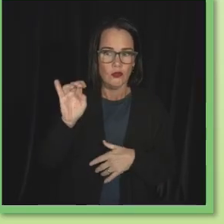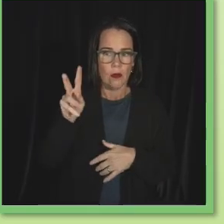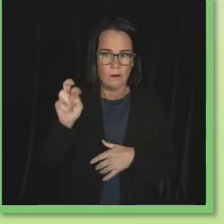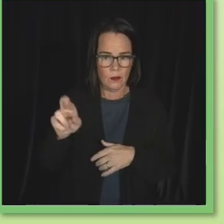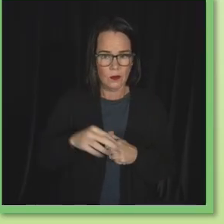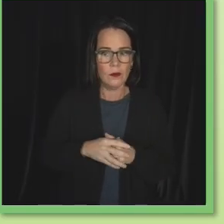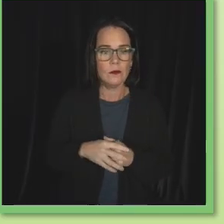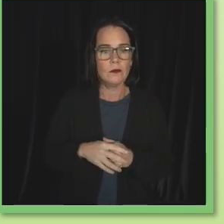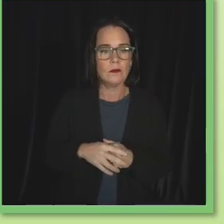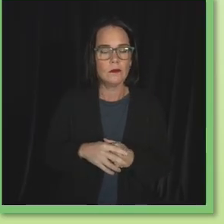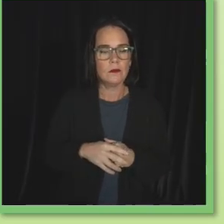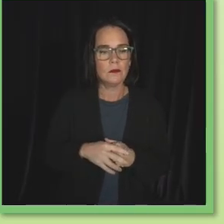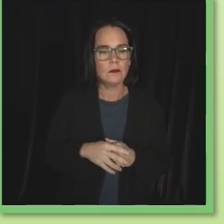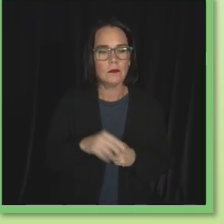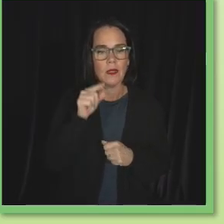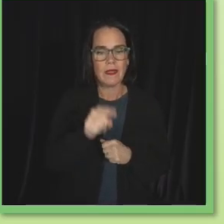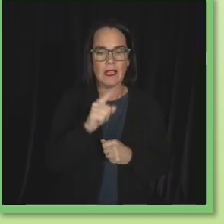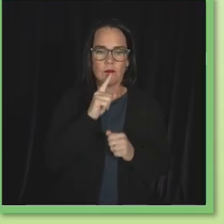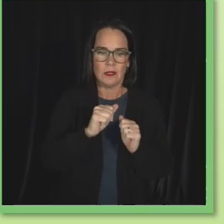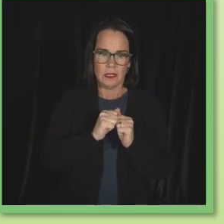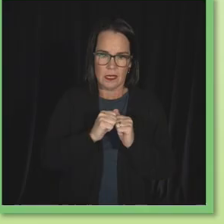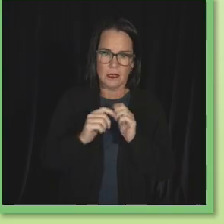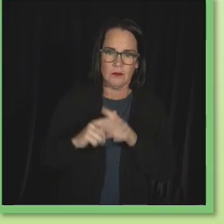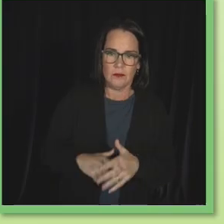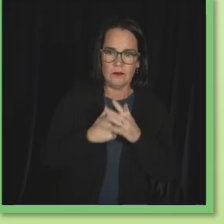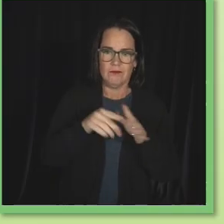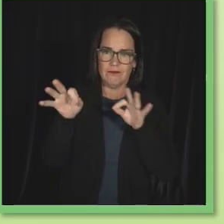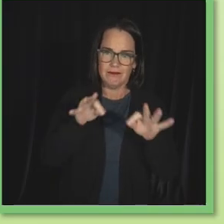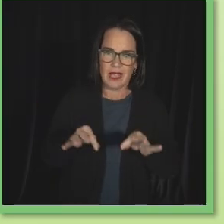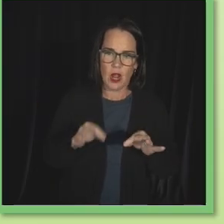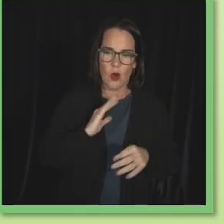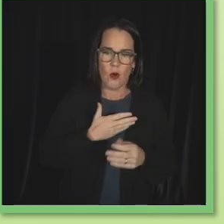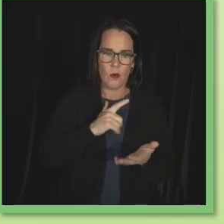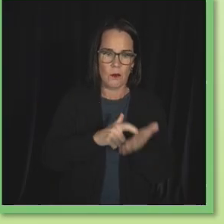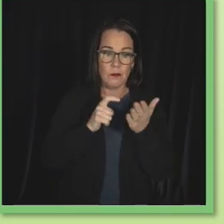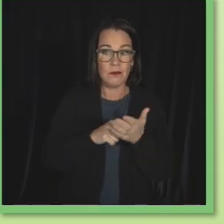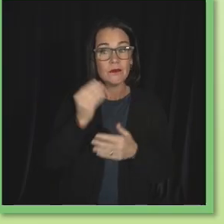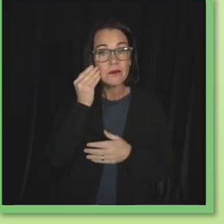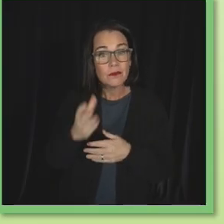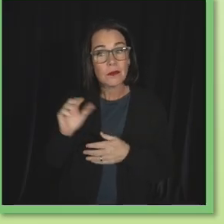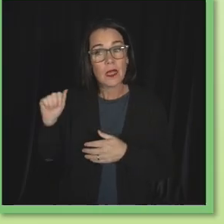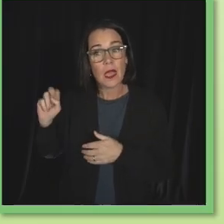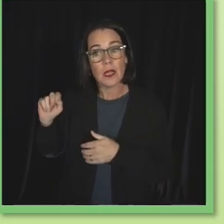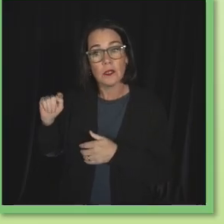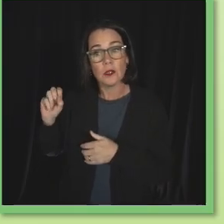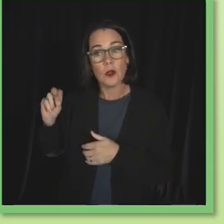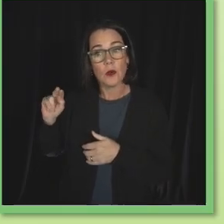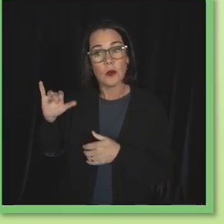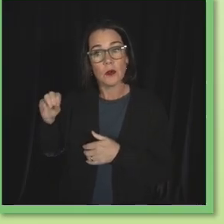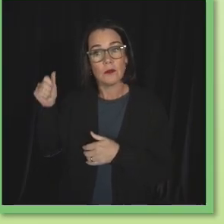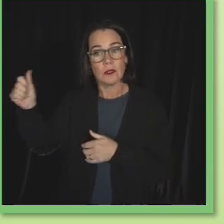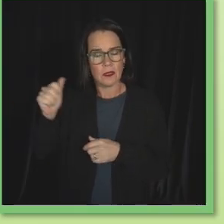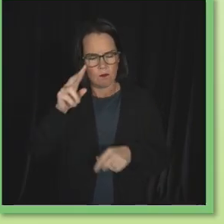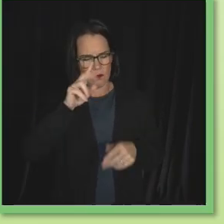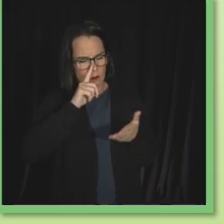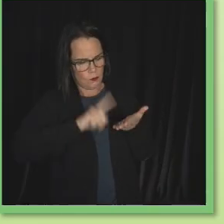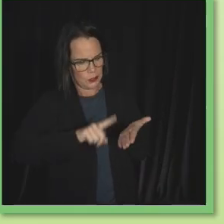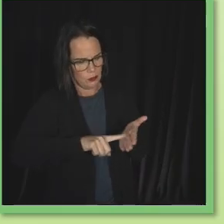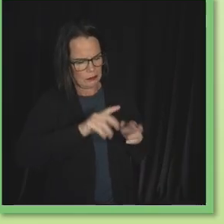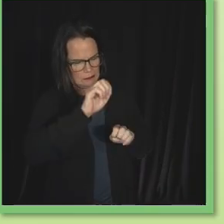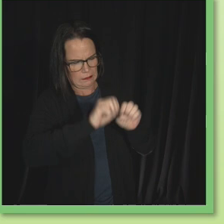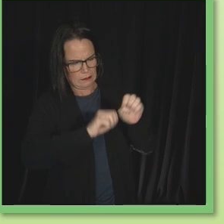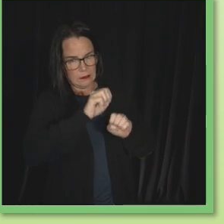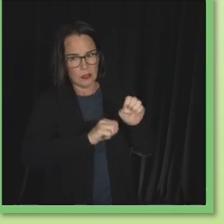very sensitive and have strict requirements. So Antonio here did research and evaluation on this domain using